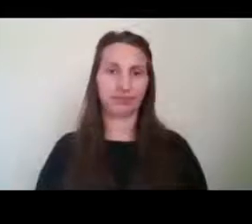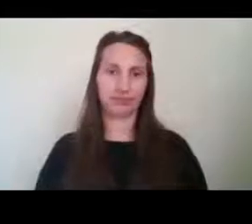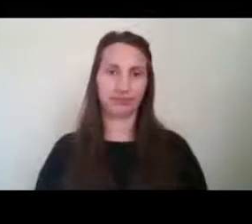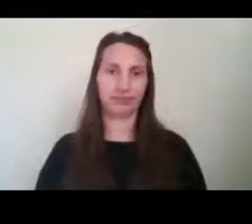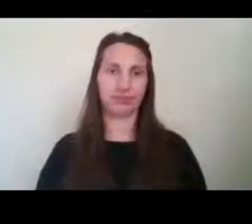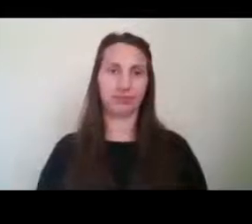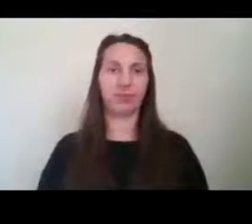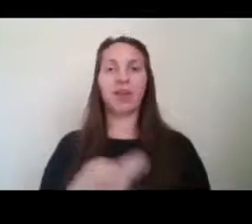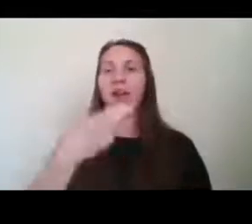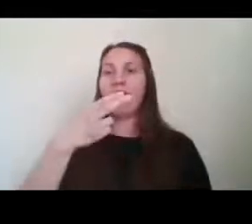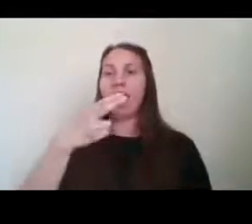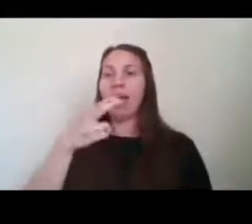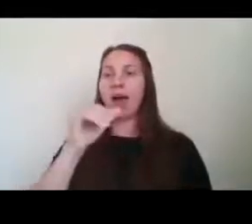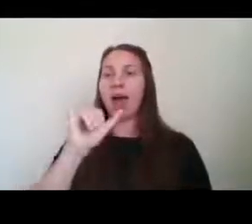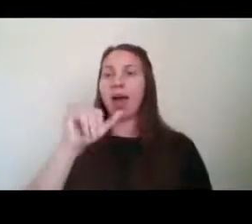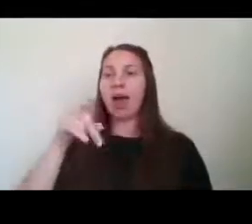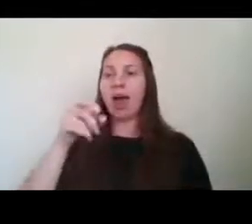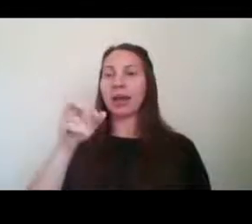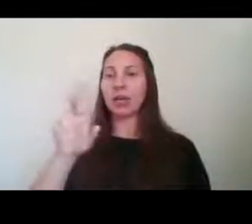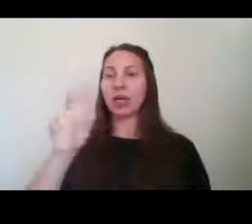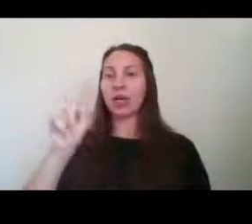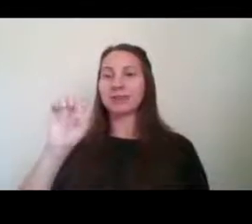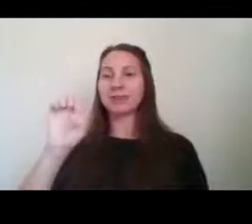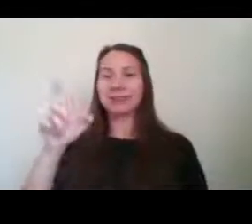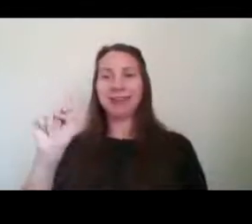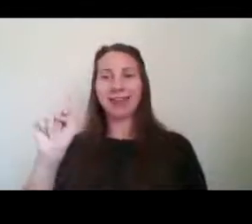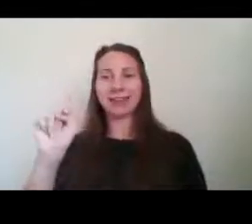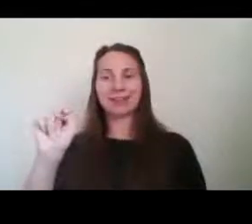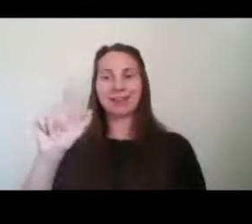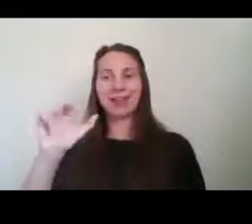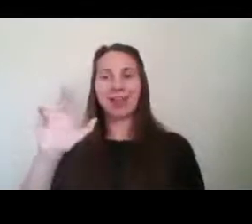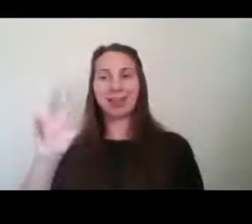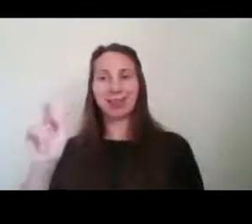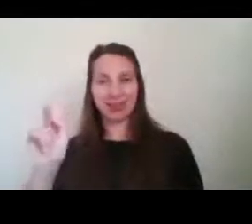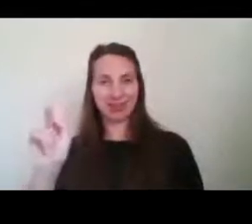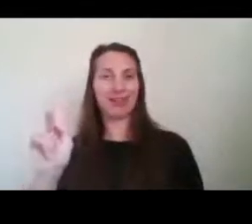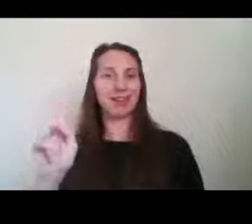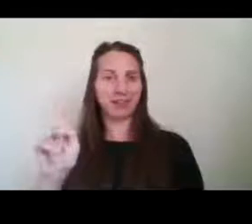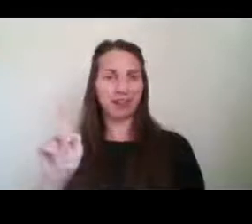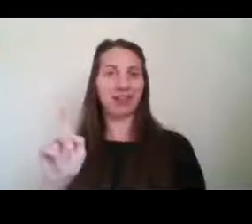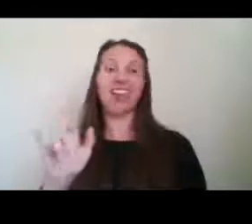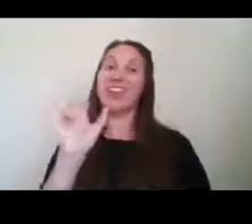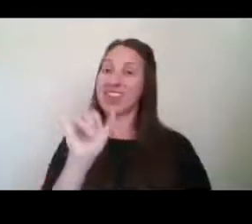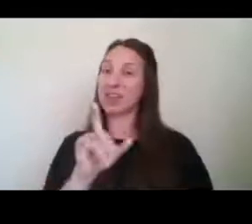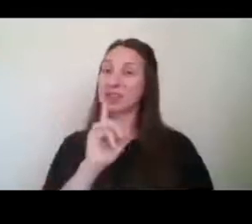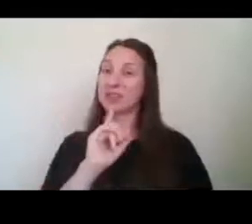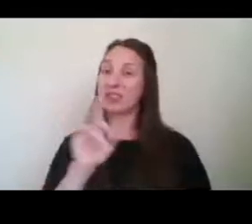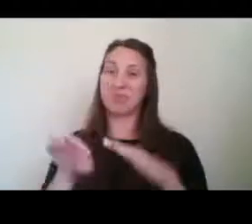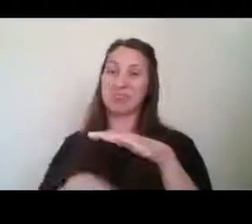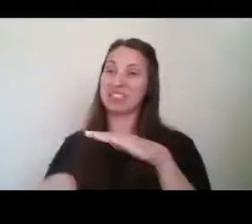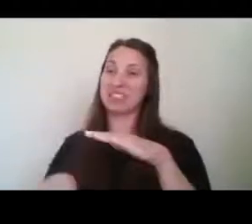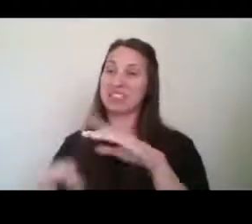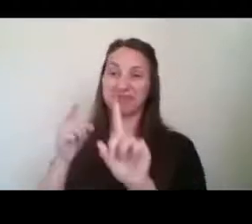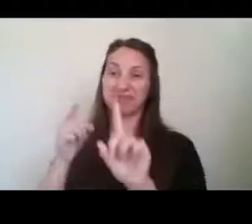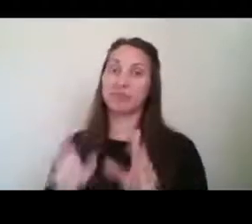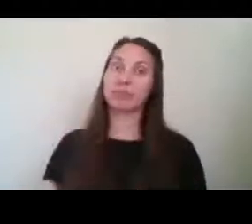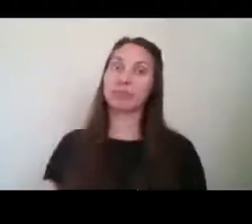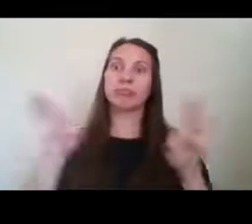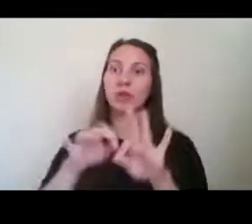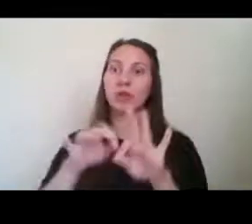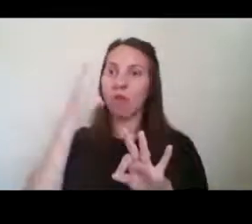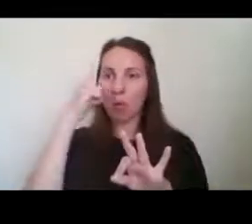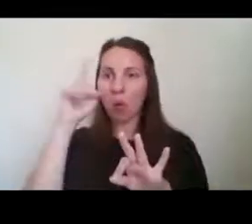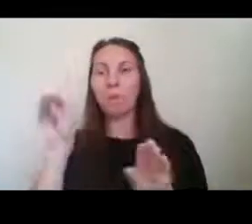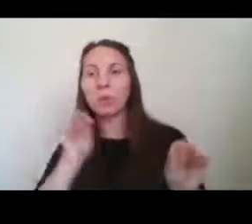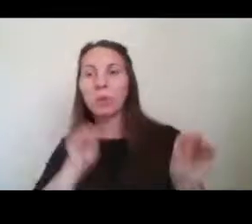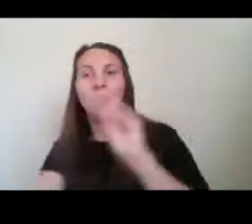Hypertext links are one of the most basic elements of web and also web accessibility, therefore. They're crucial for movement and navigation.